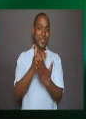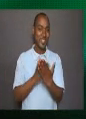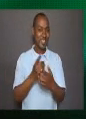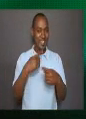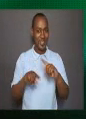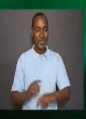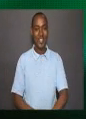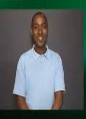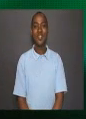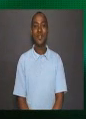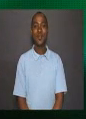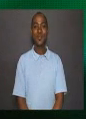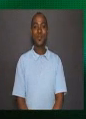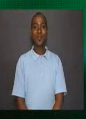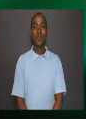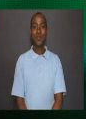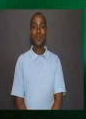Let's get back to our lesson.